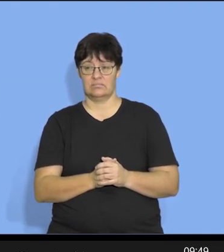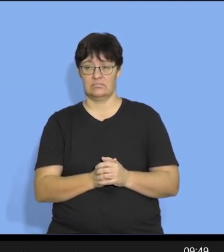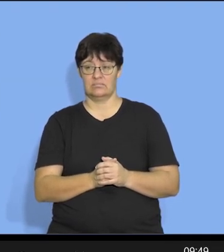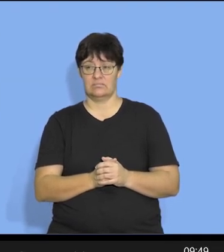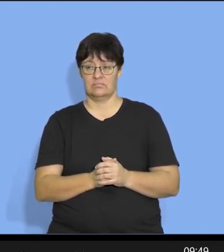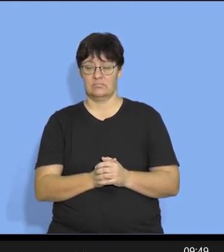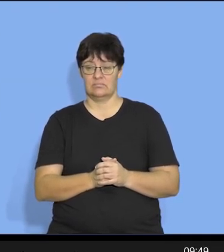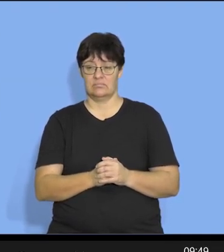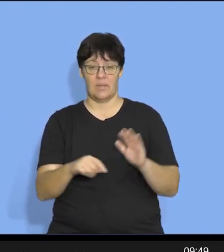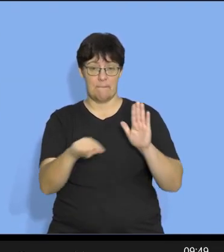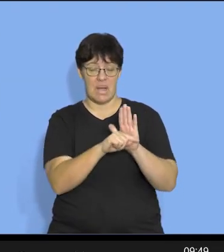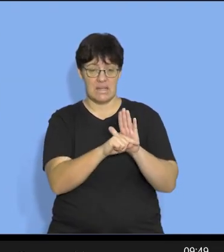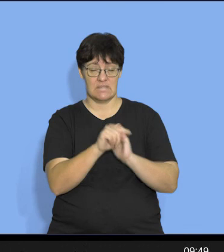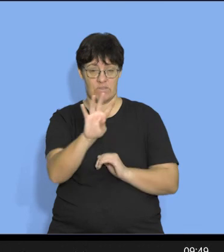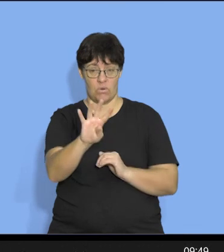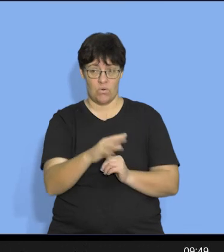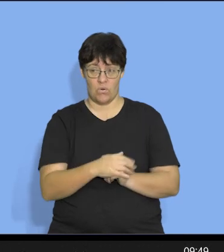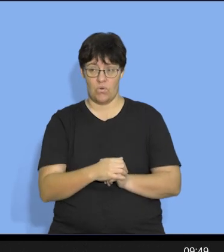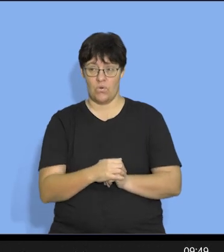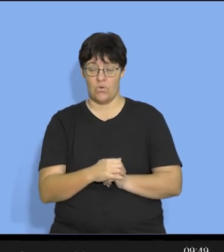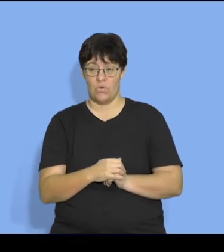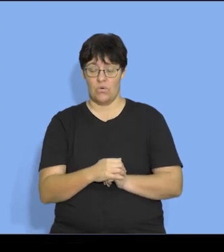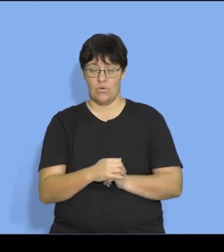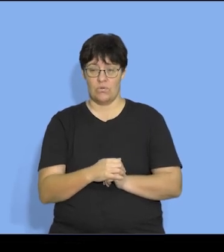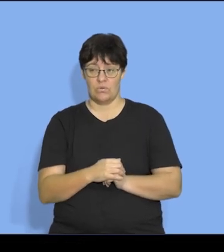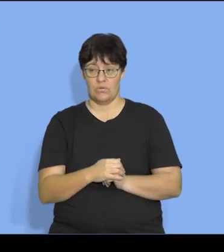10. Ooh, look here. I get minus 4.